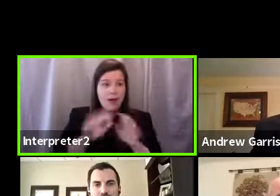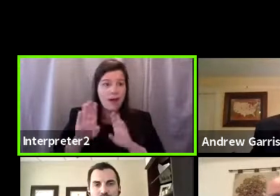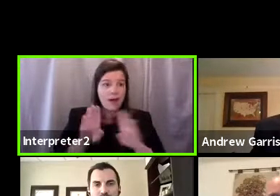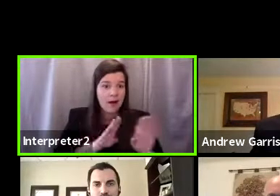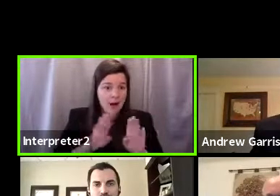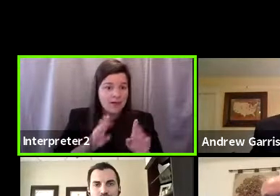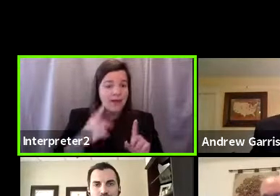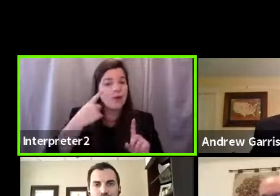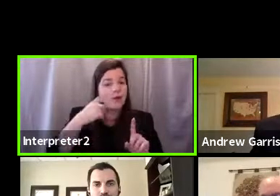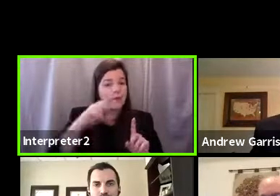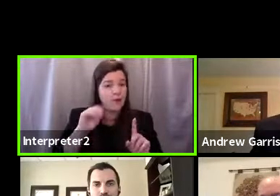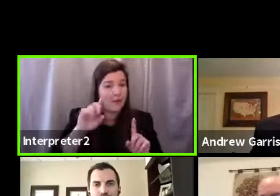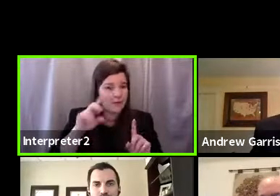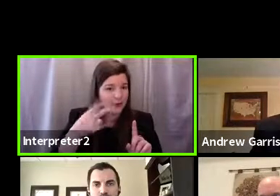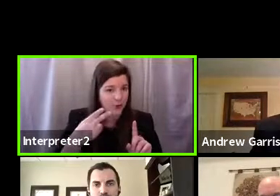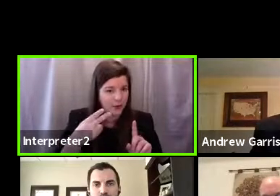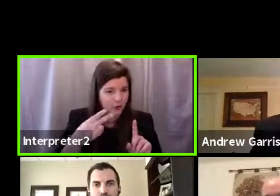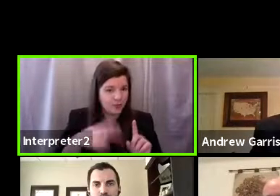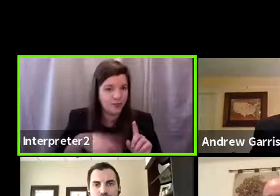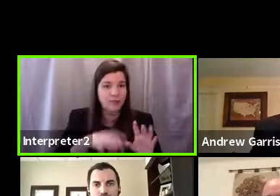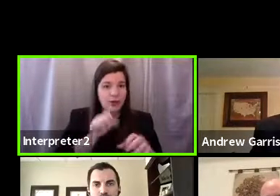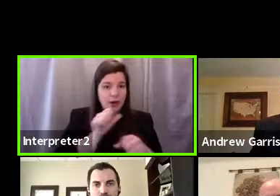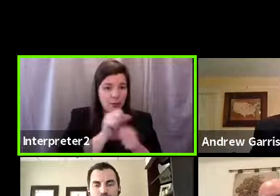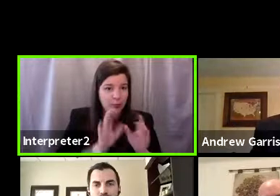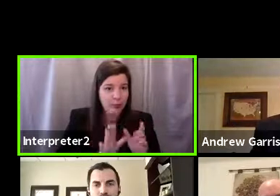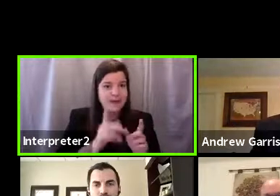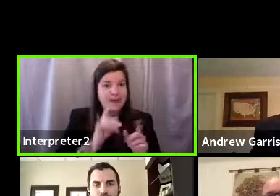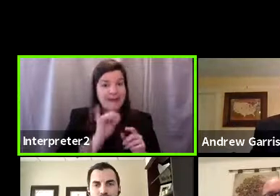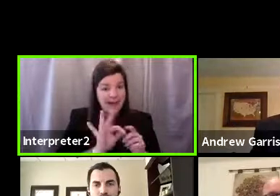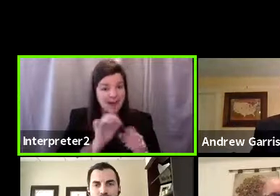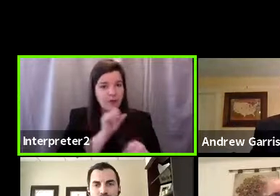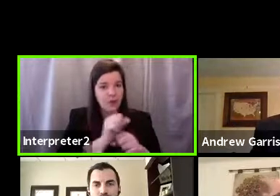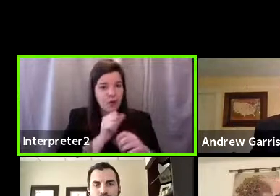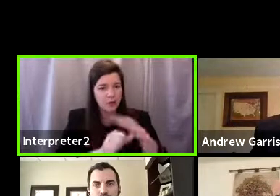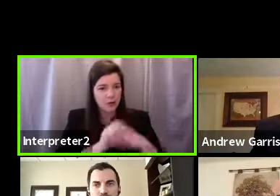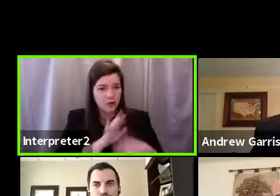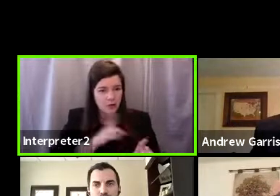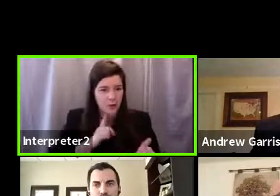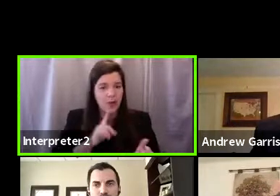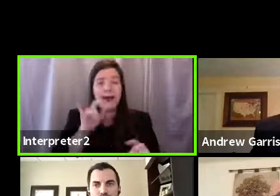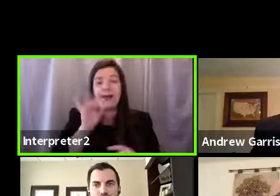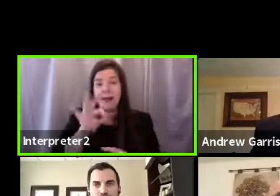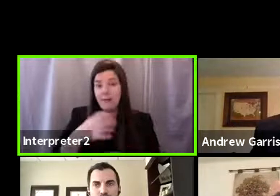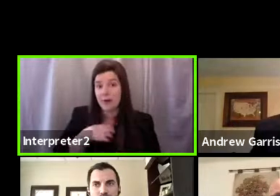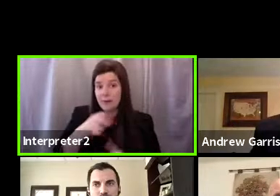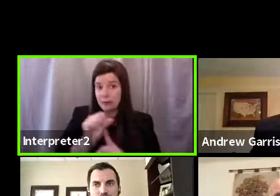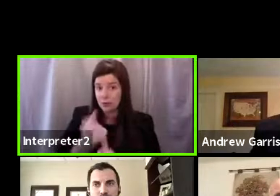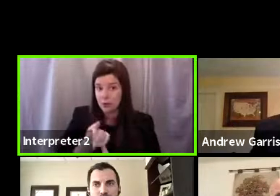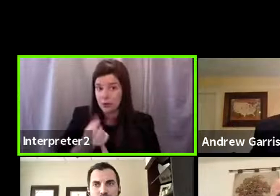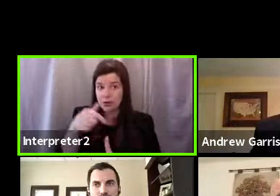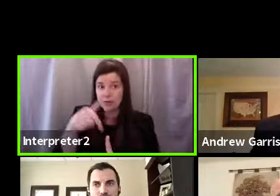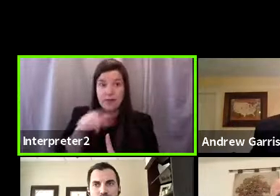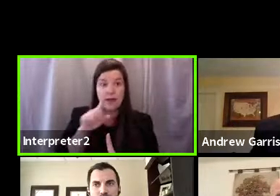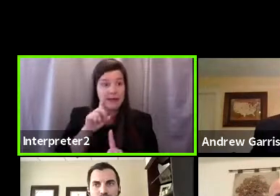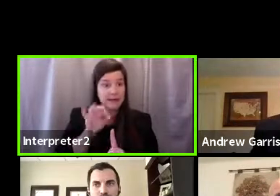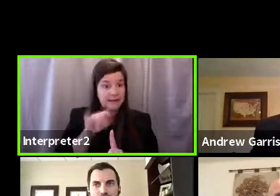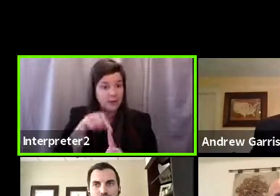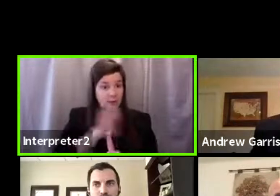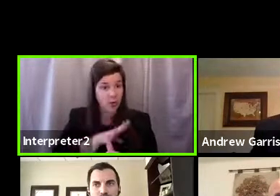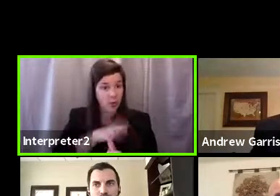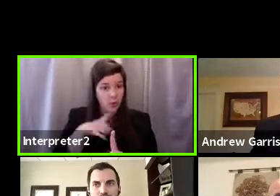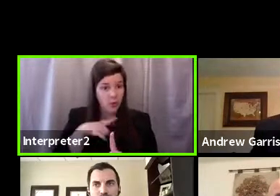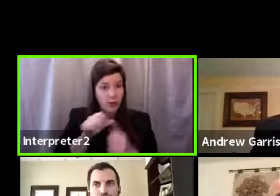happen to be working at the board, or whether in a complaint situation, whether the board followed